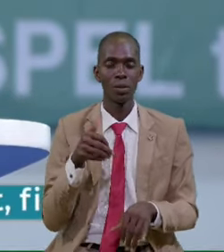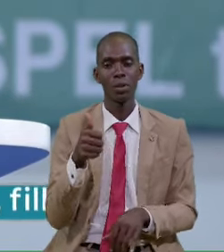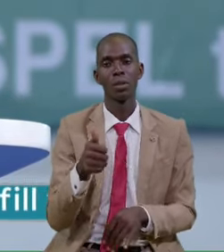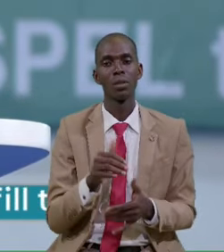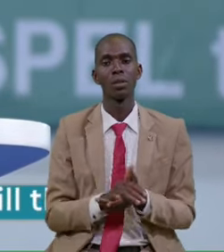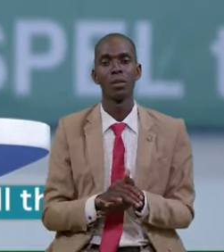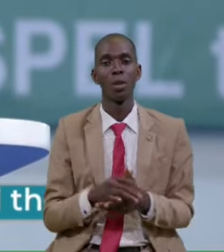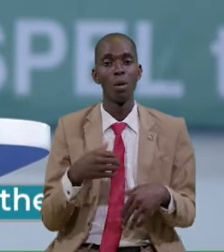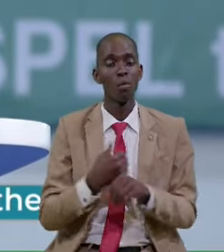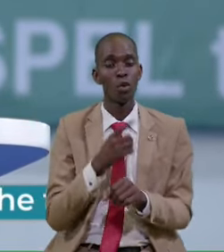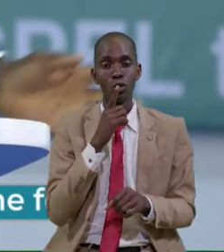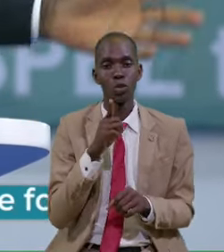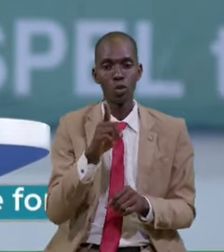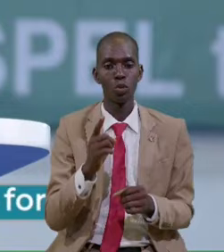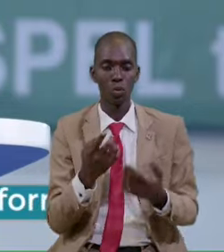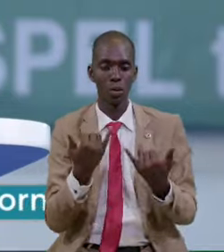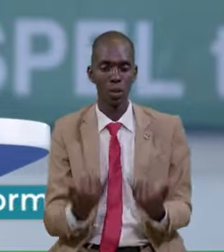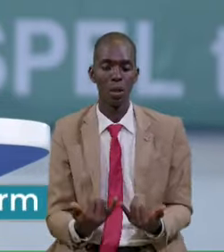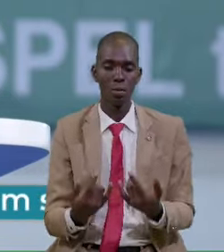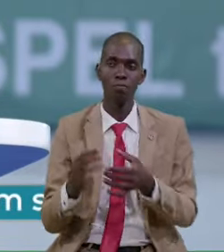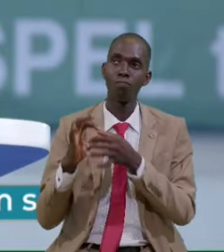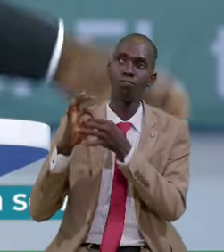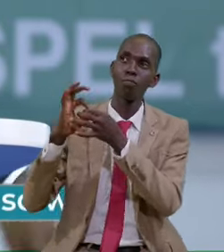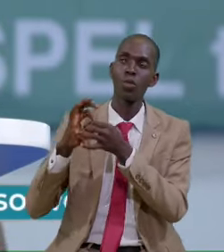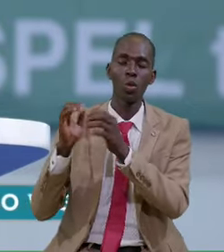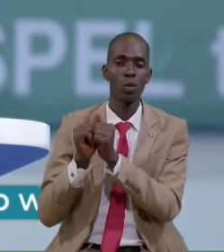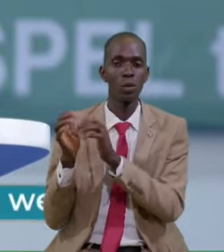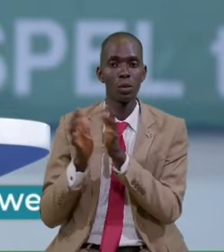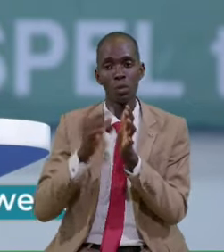to reconcile with Jesus. His arms are wide open unto you.